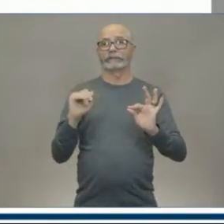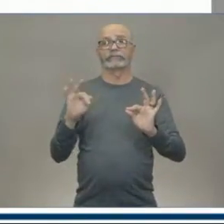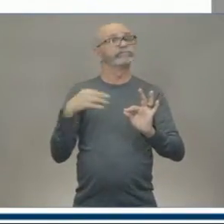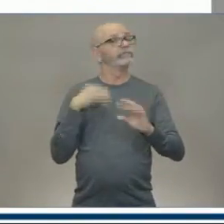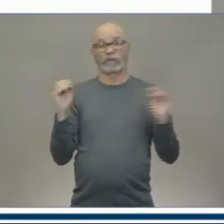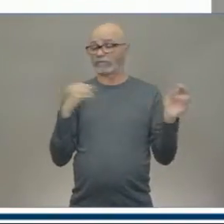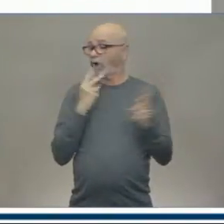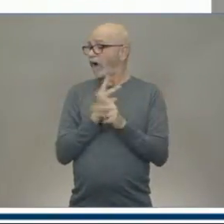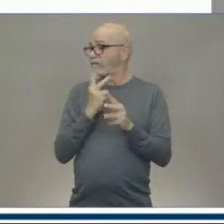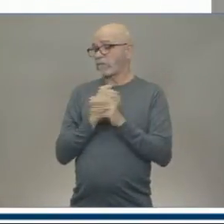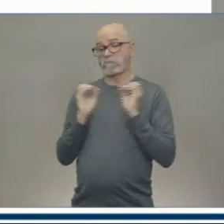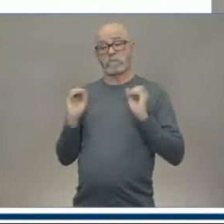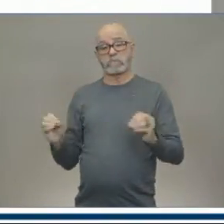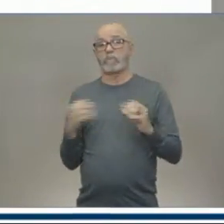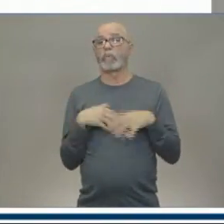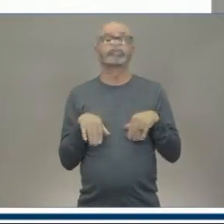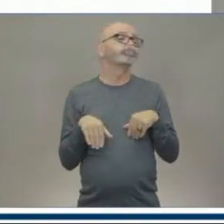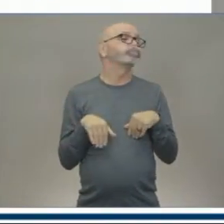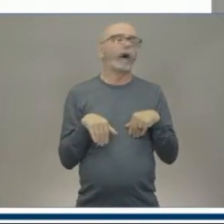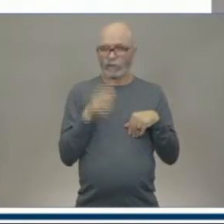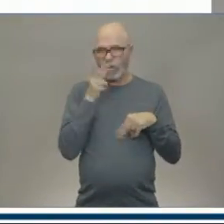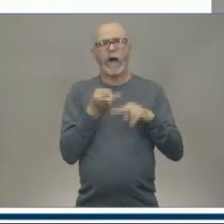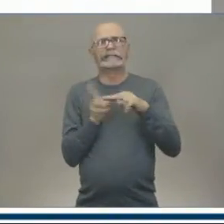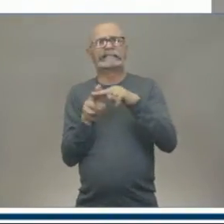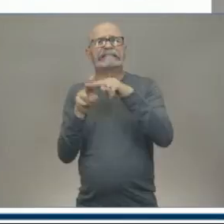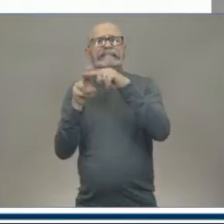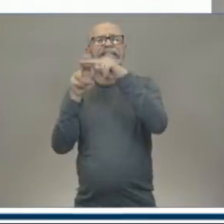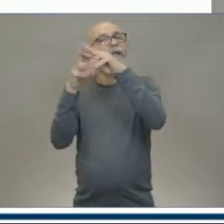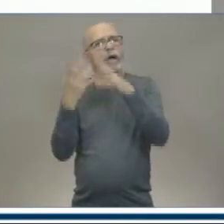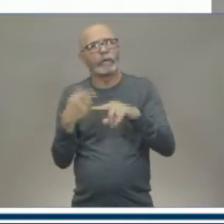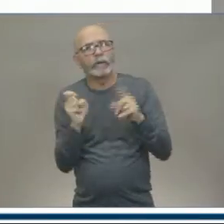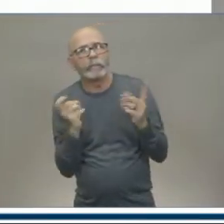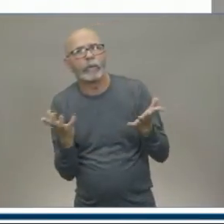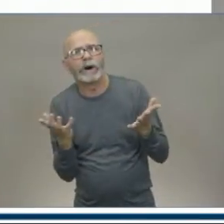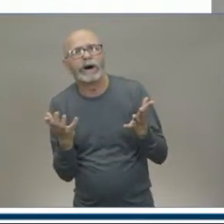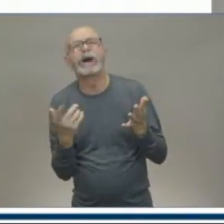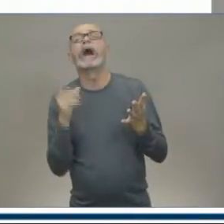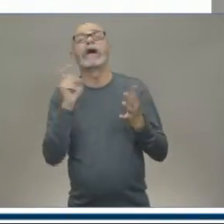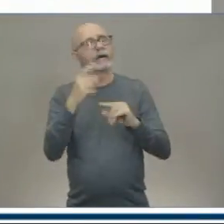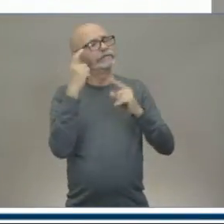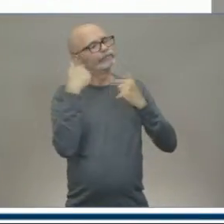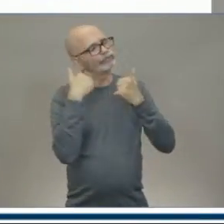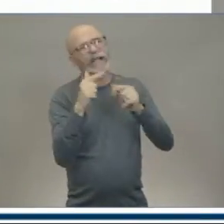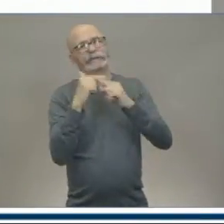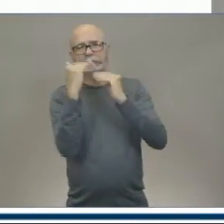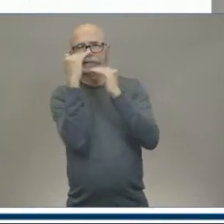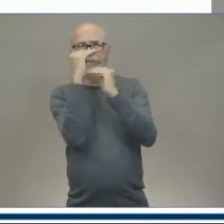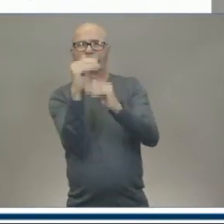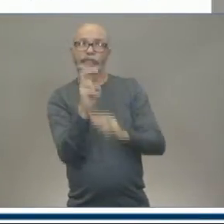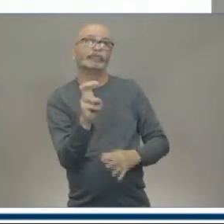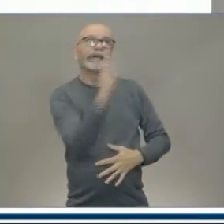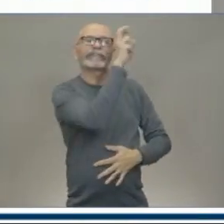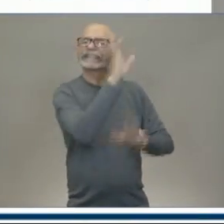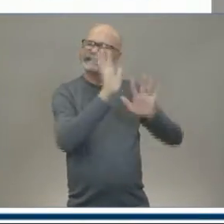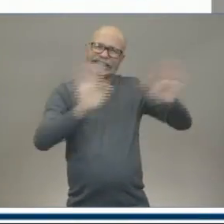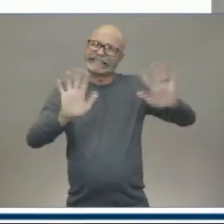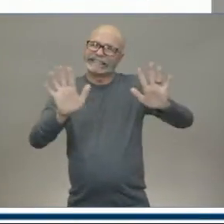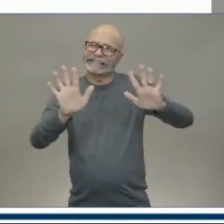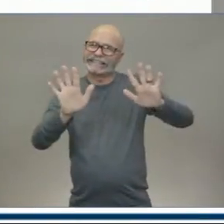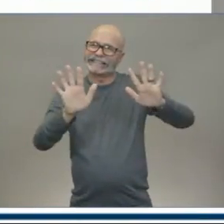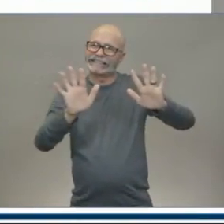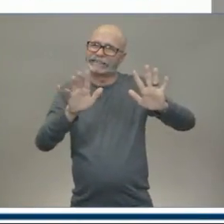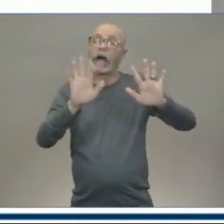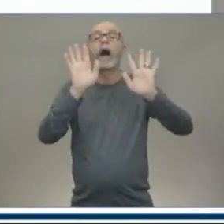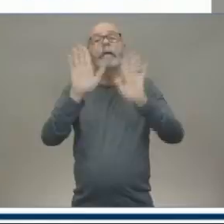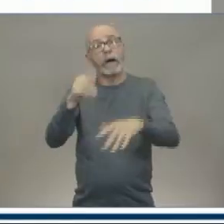So limiting travel, it remains a key way to continuing to protect each other. However, and when people do come